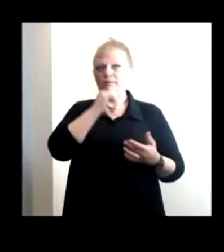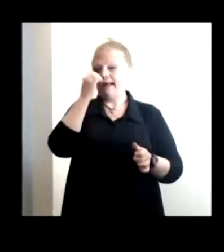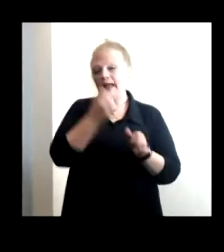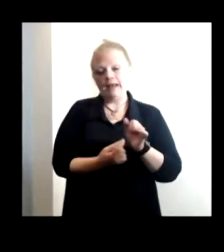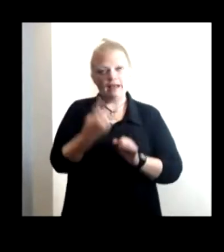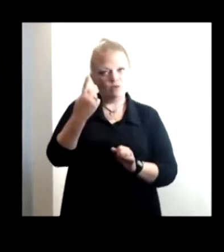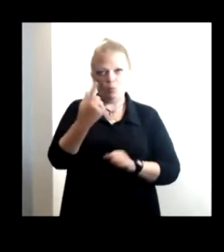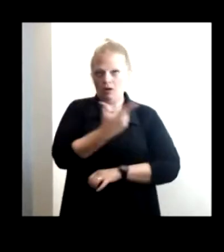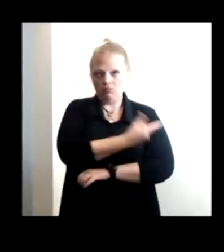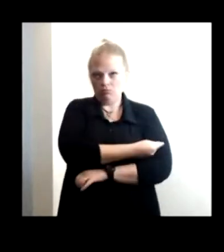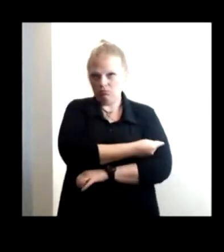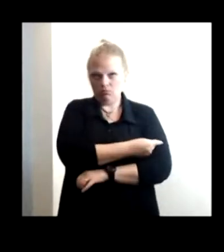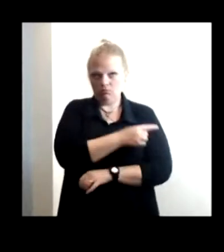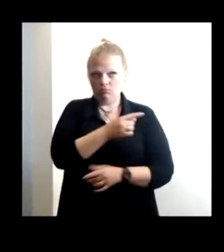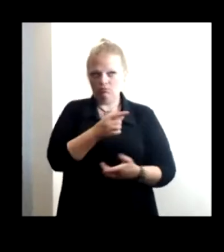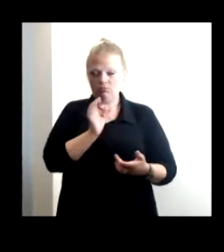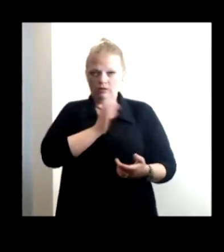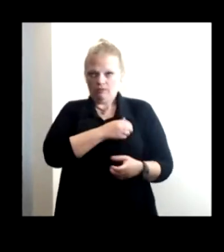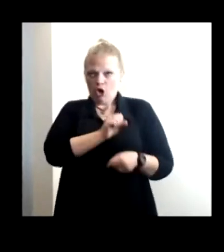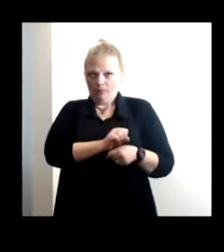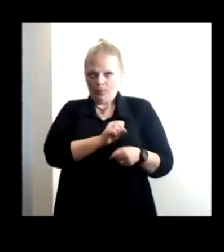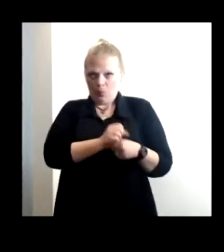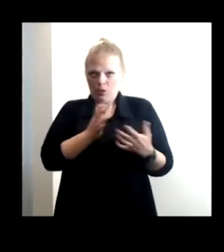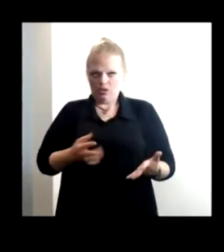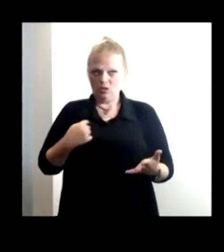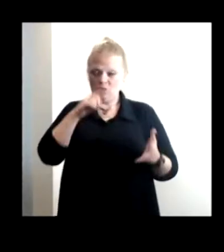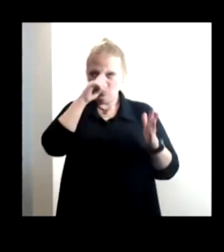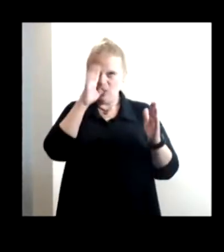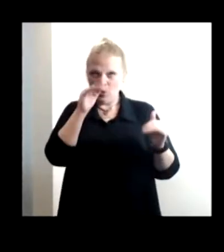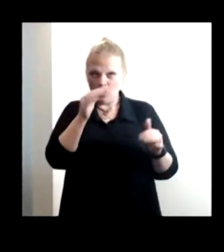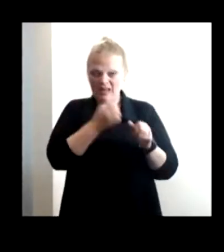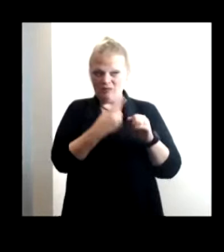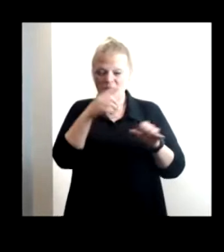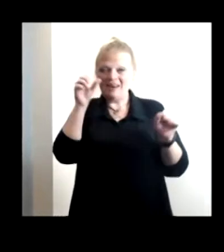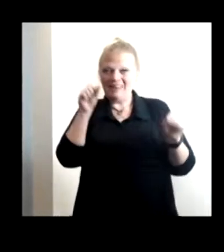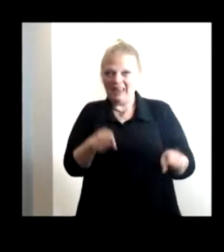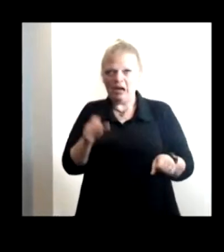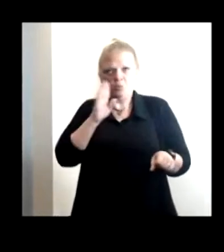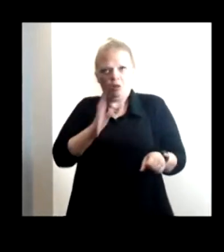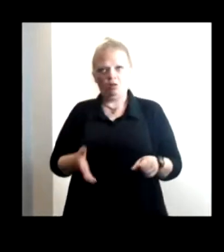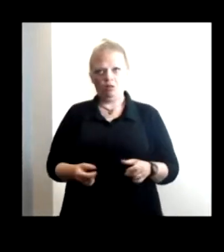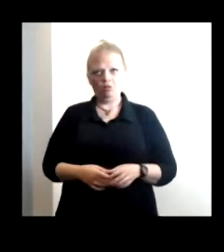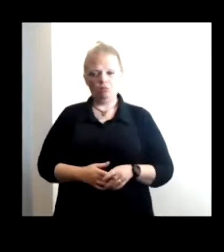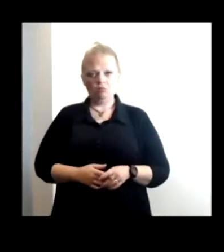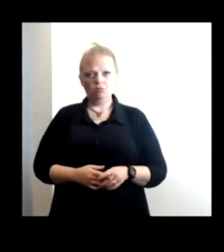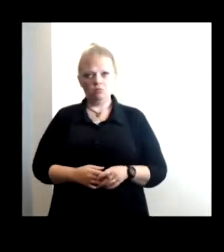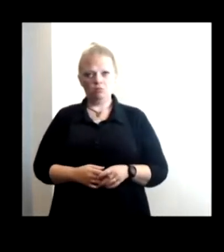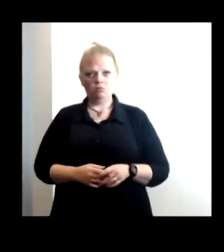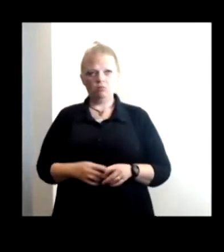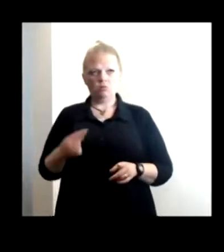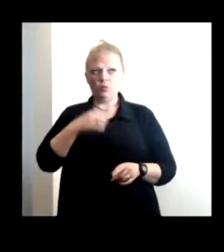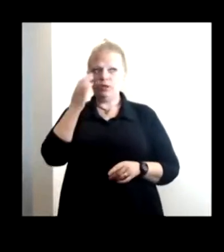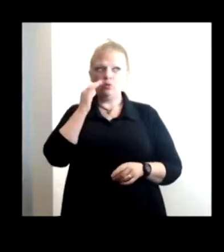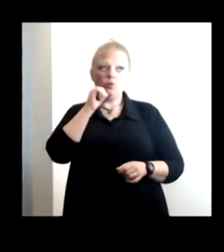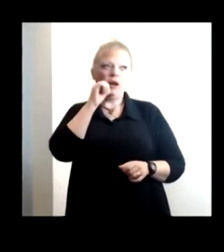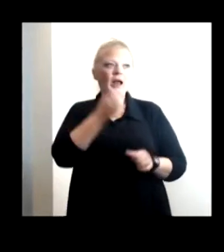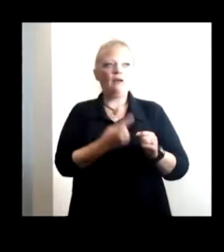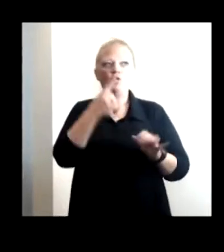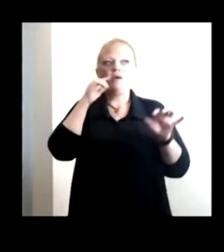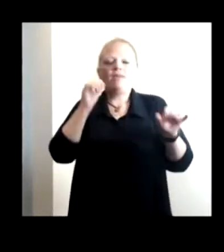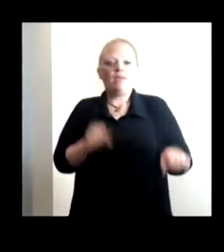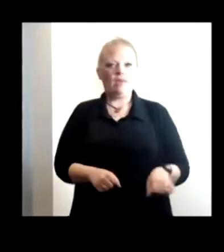everyone's been vaccinated as our employees, and we would hope that everyone who could get vaccinated would get vaccinated. We know that not everyone